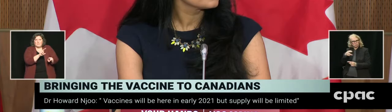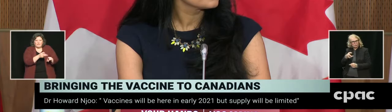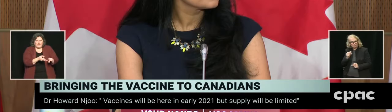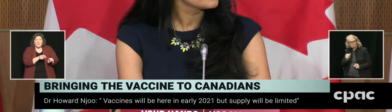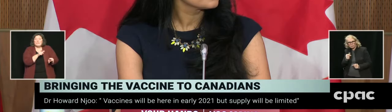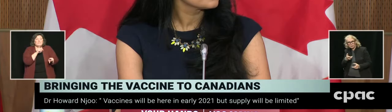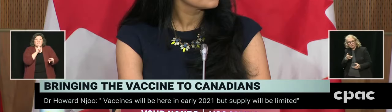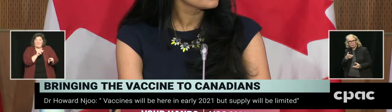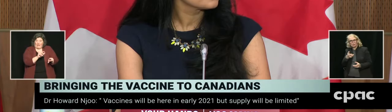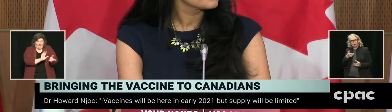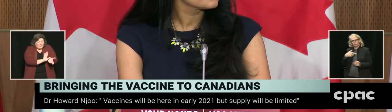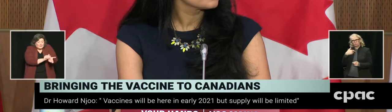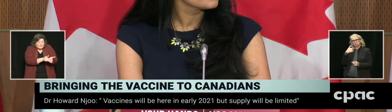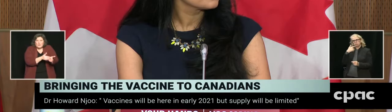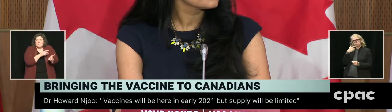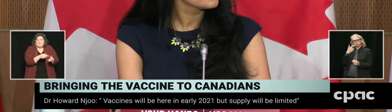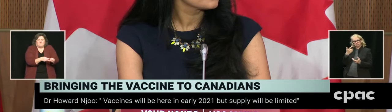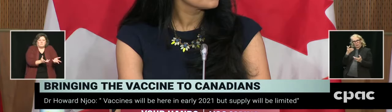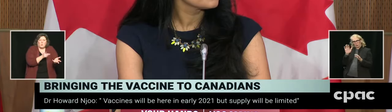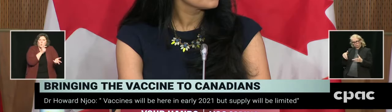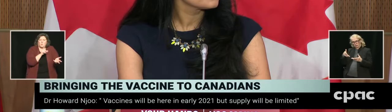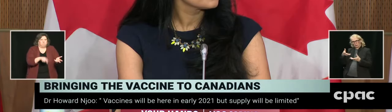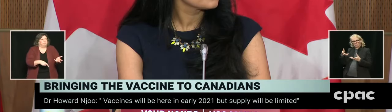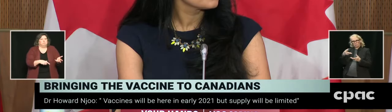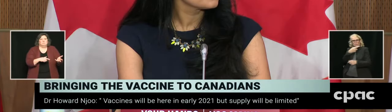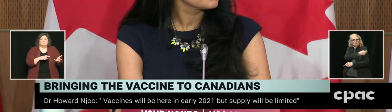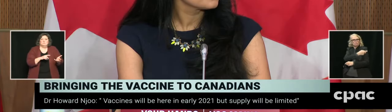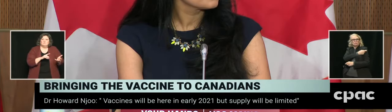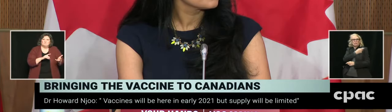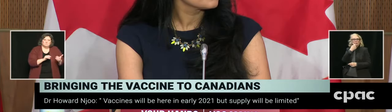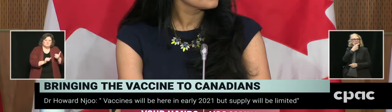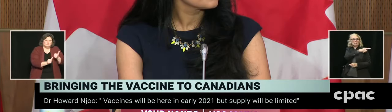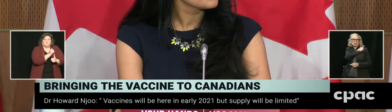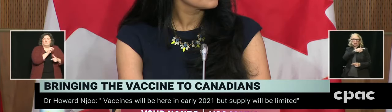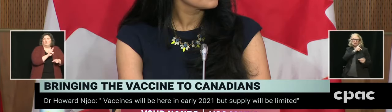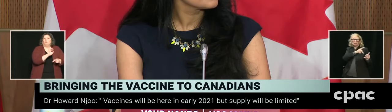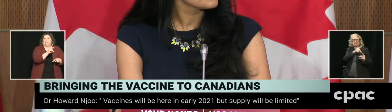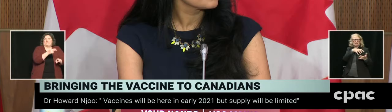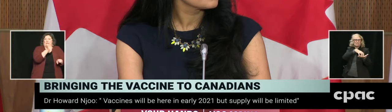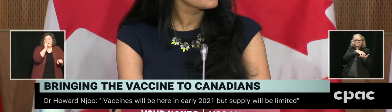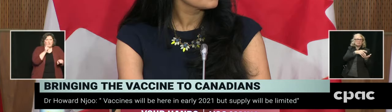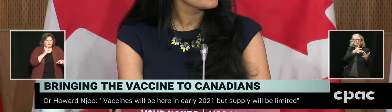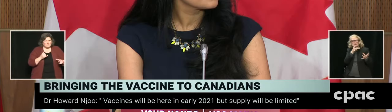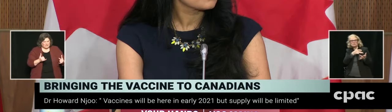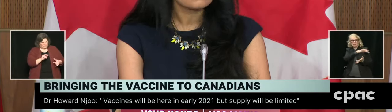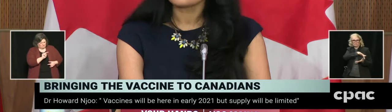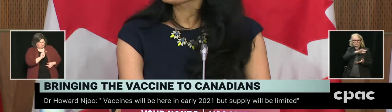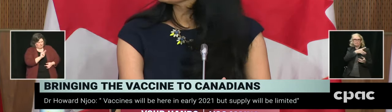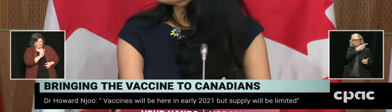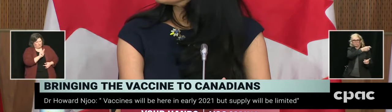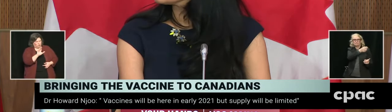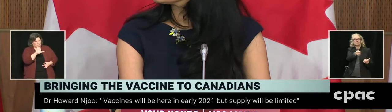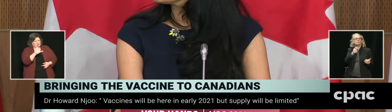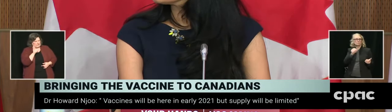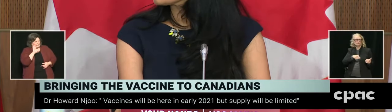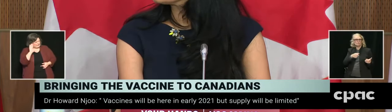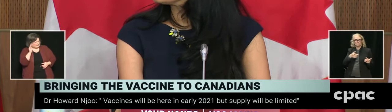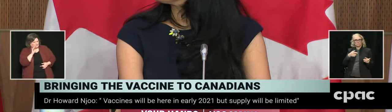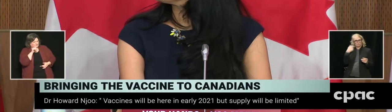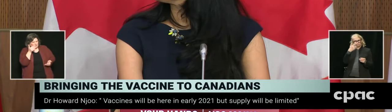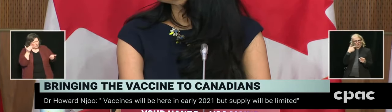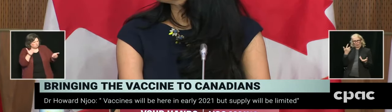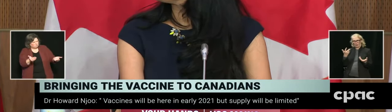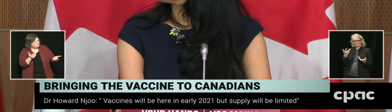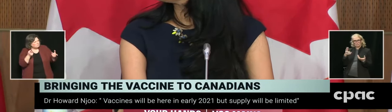vulnerable populations or populations most in need. So what happened that is now not on the table?